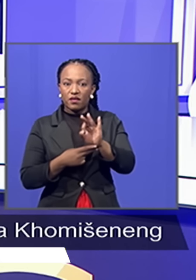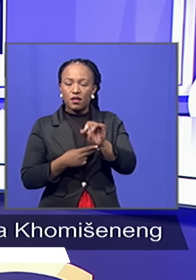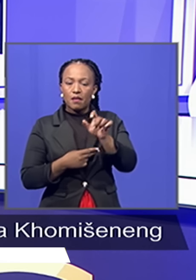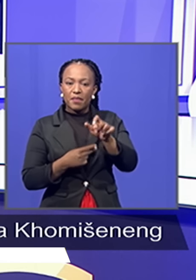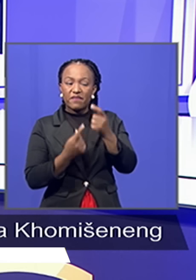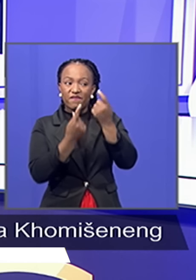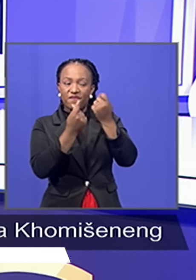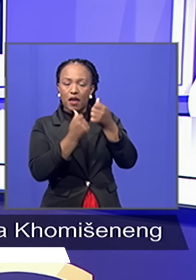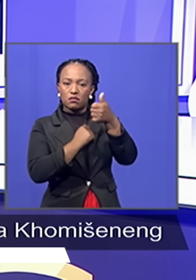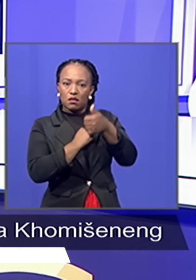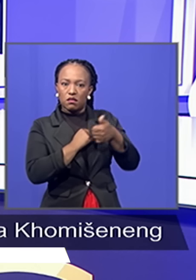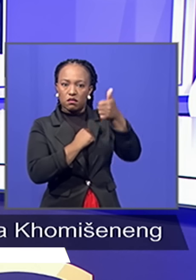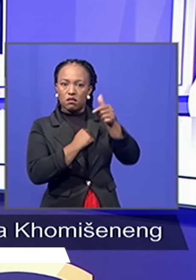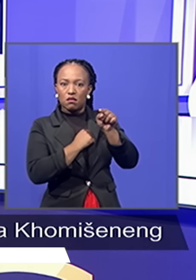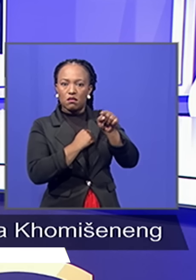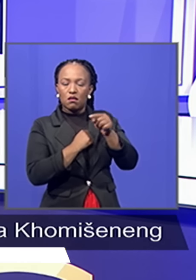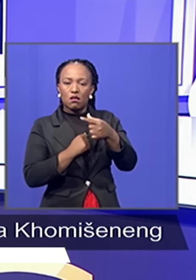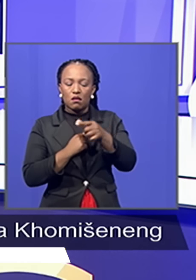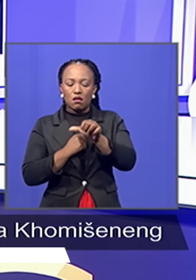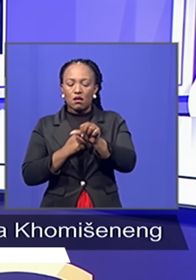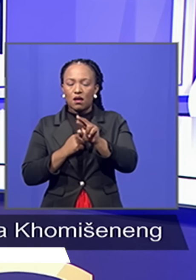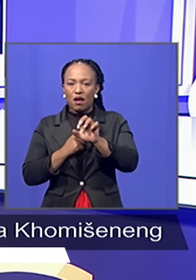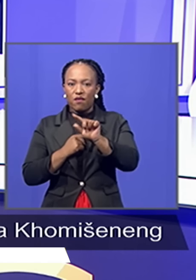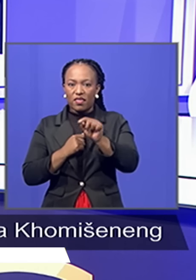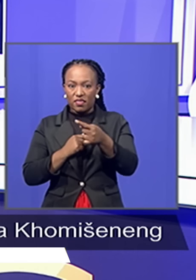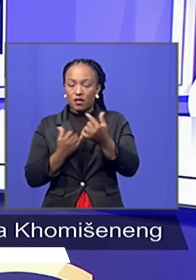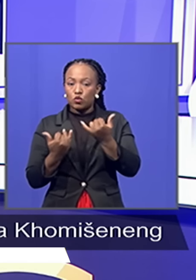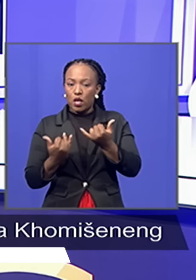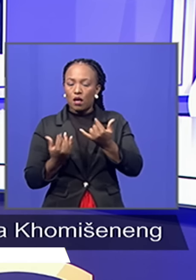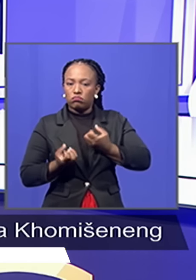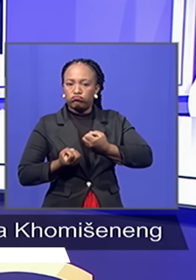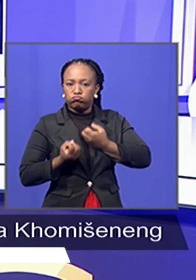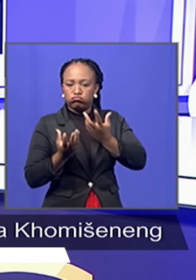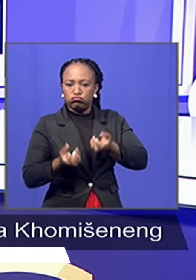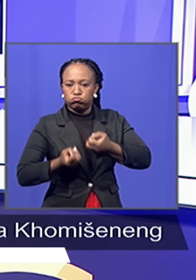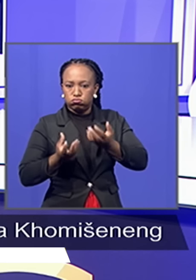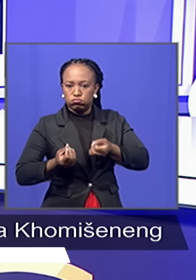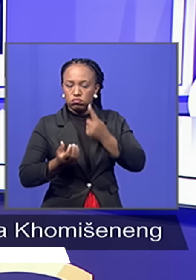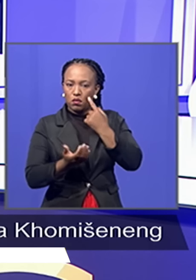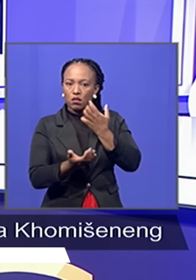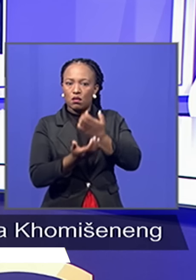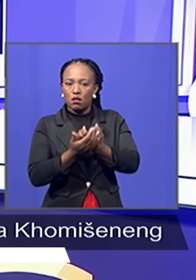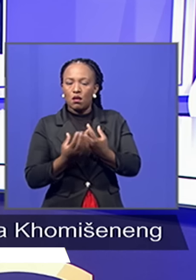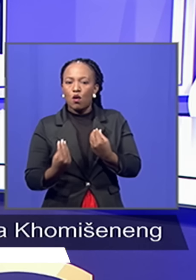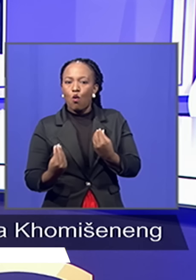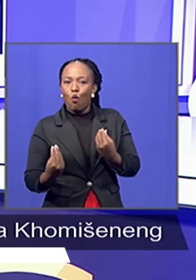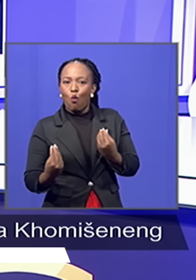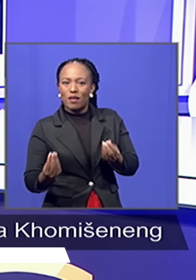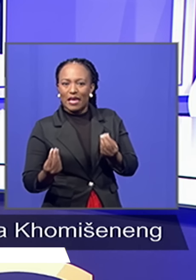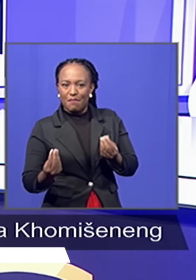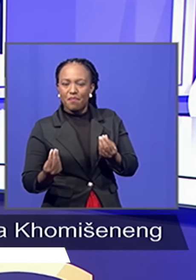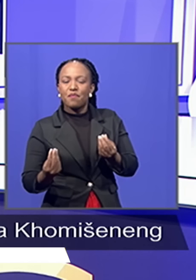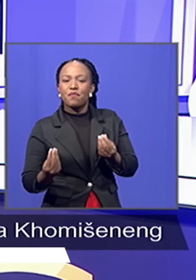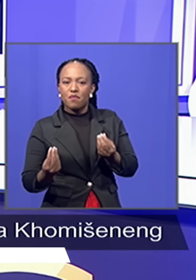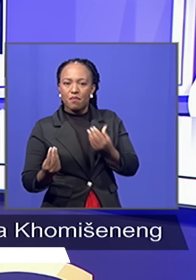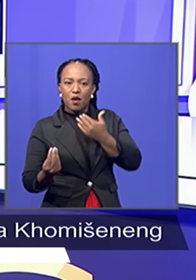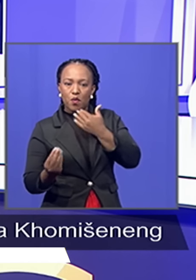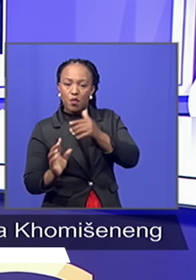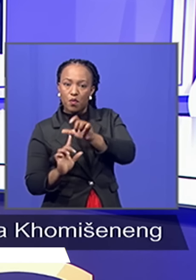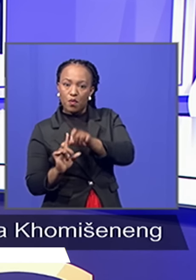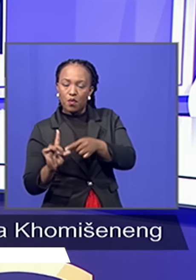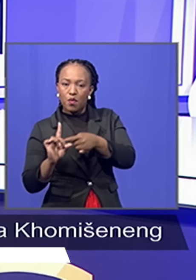Tshwane Gareth Mnisi a filwe šedi komisheneng ya Matlanga le Kgono se ka ge melaetša ya WhatsApp ya sellathekeng sa mohlankedi ka